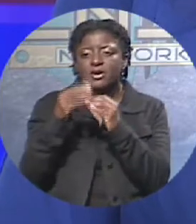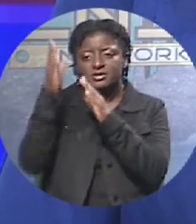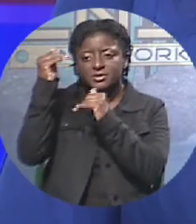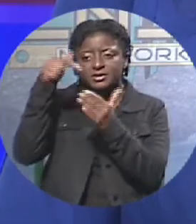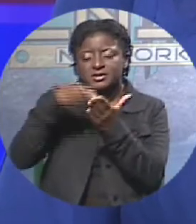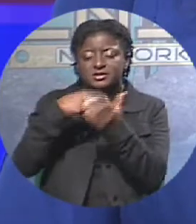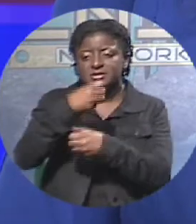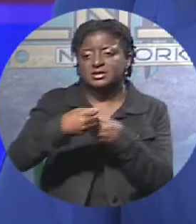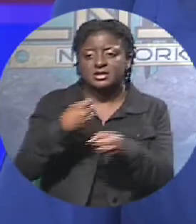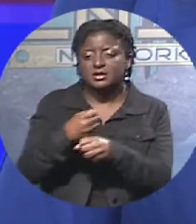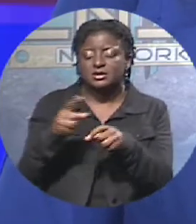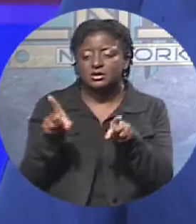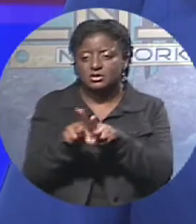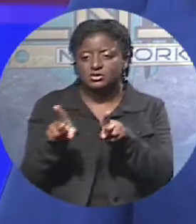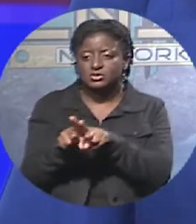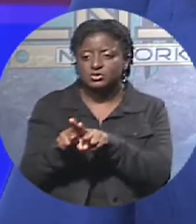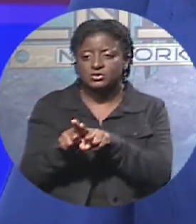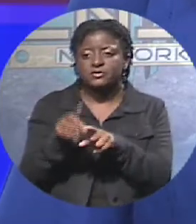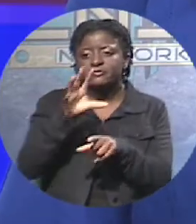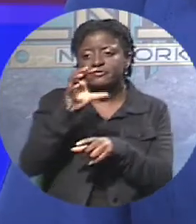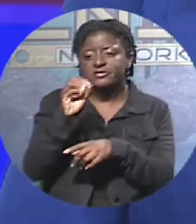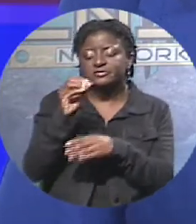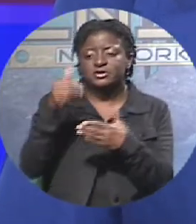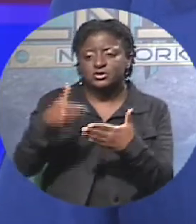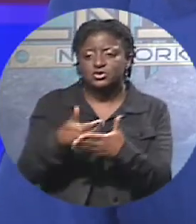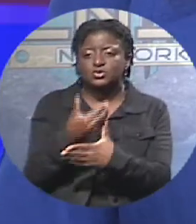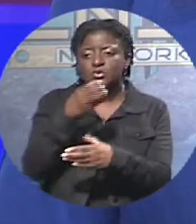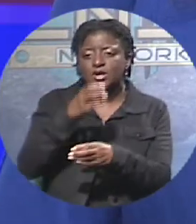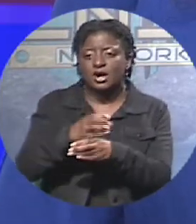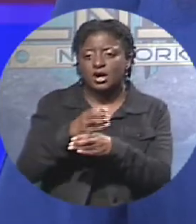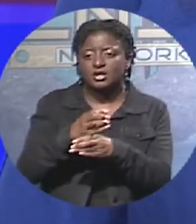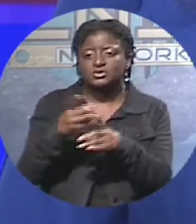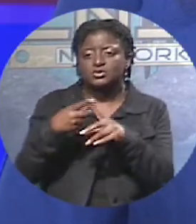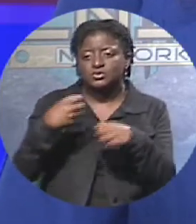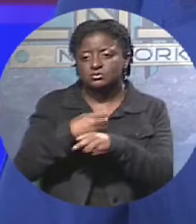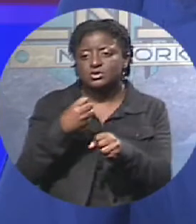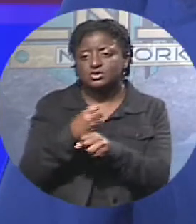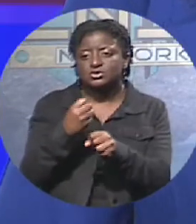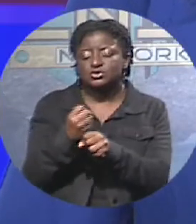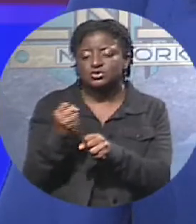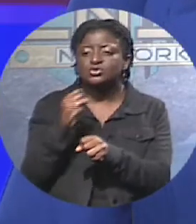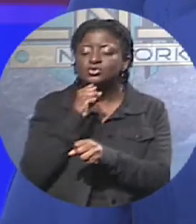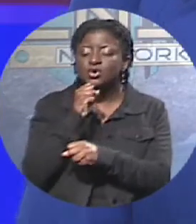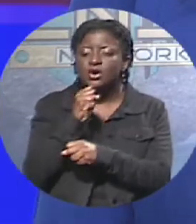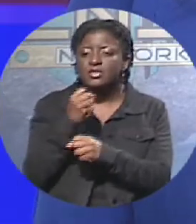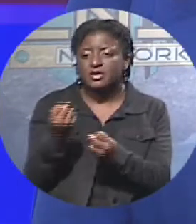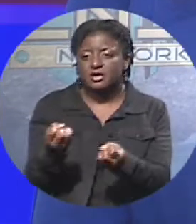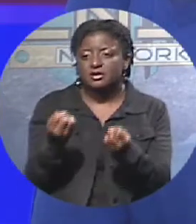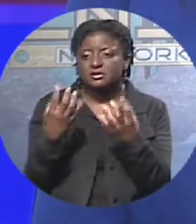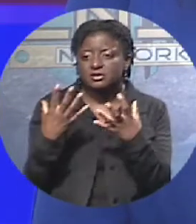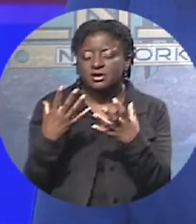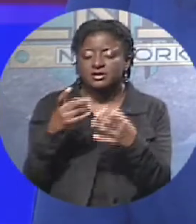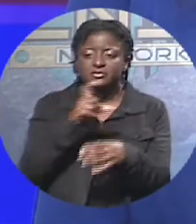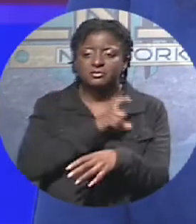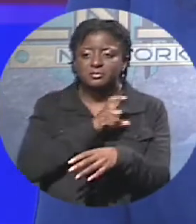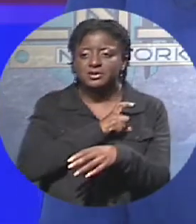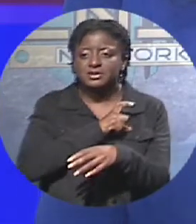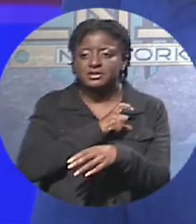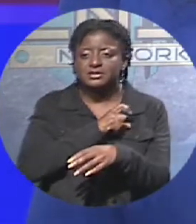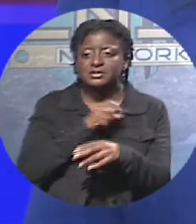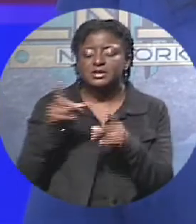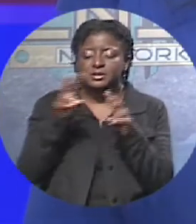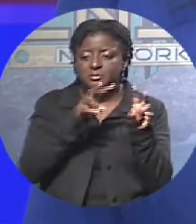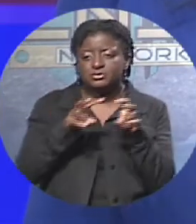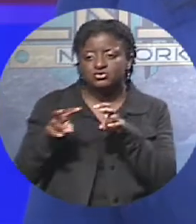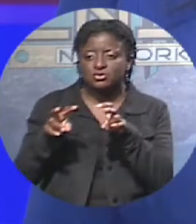50 new cars, with more on the way, all in an effort to ensure saturation patrols can be sourced. But the government isn't stopping there.